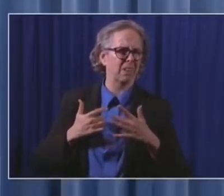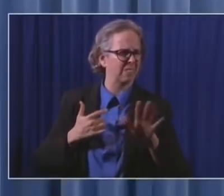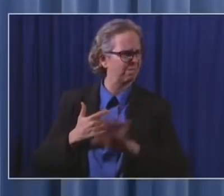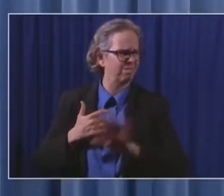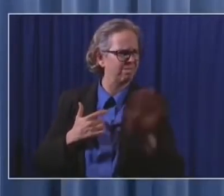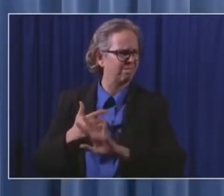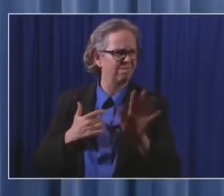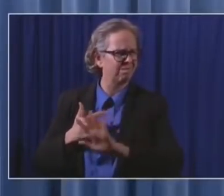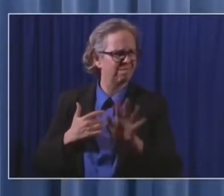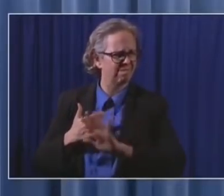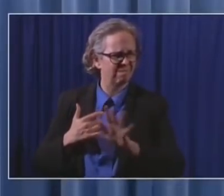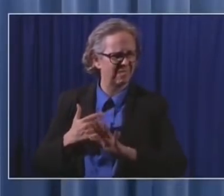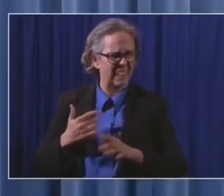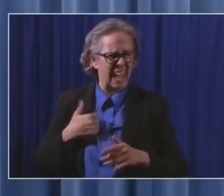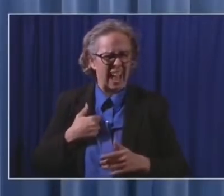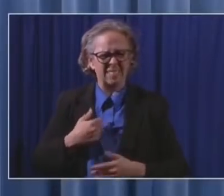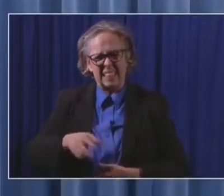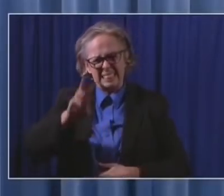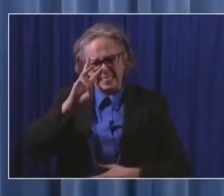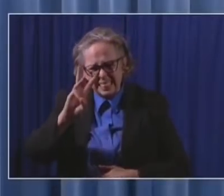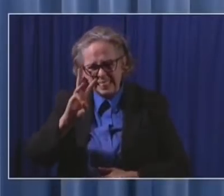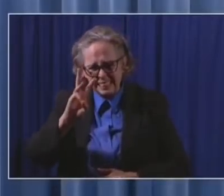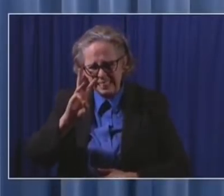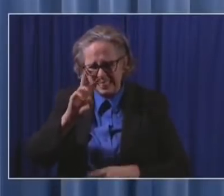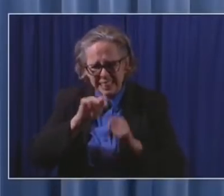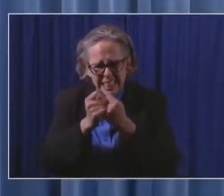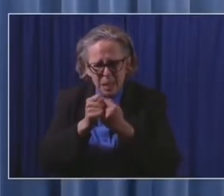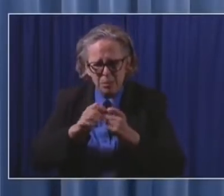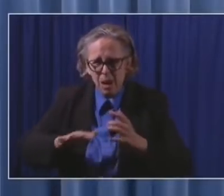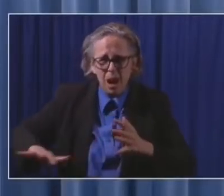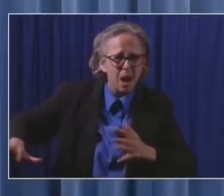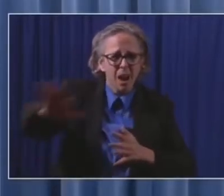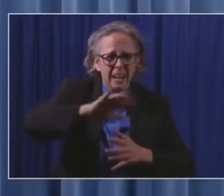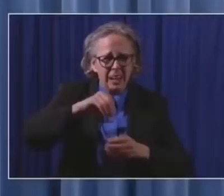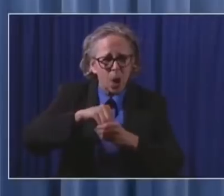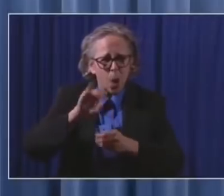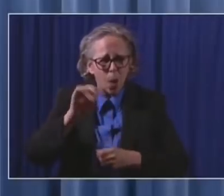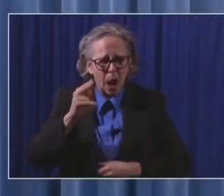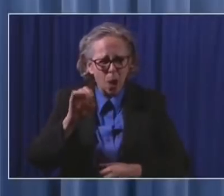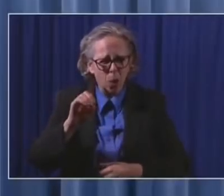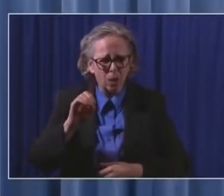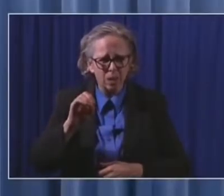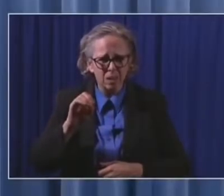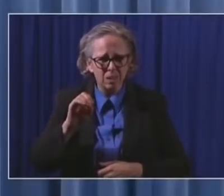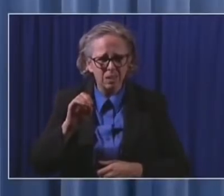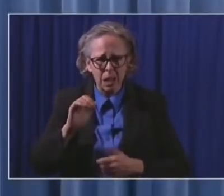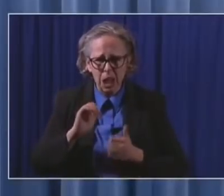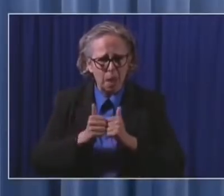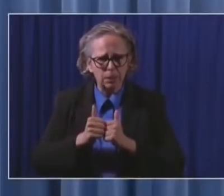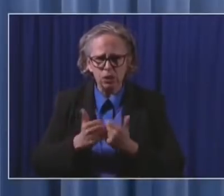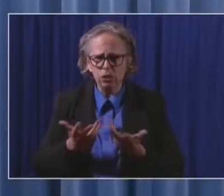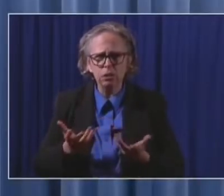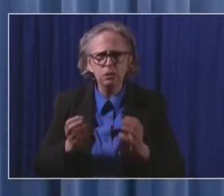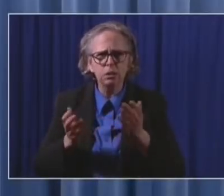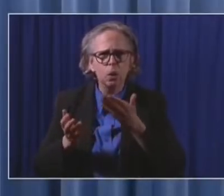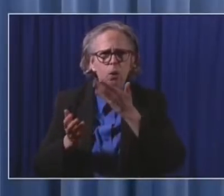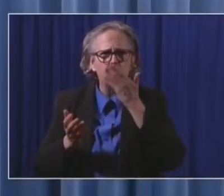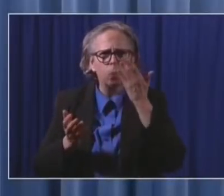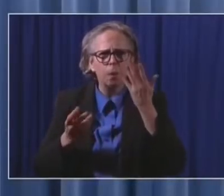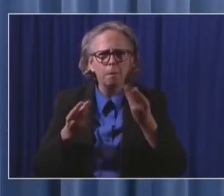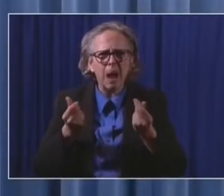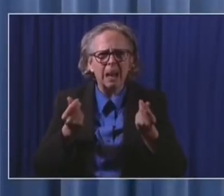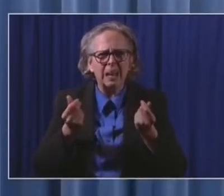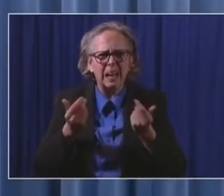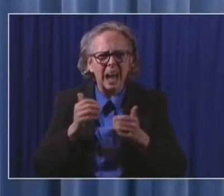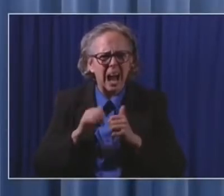run a minor league baseball team, I'm not asking for anybody to feel sorry for us, but if you run a minor league baseball team, we got 6 of them in Ohio,